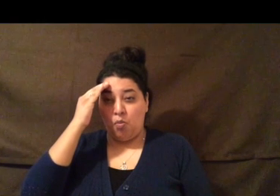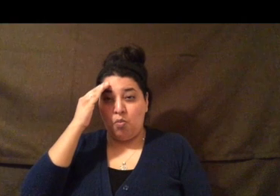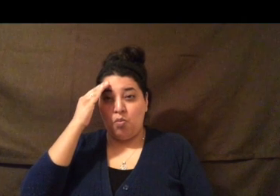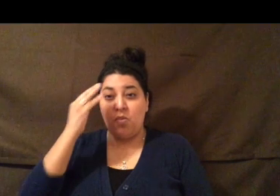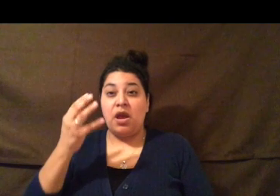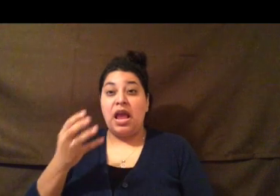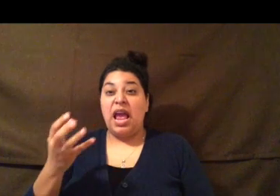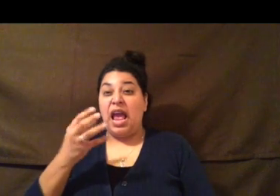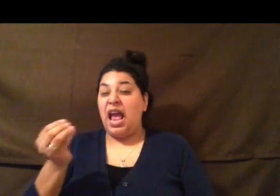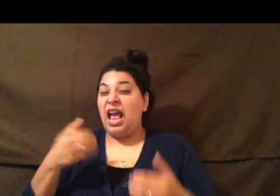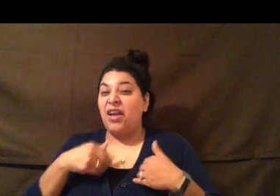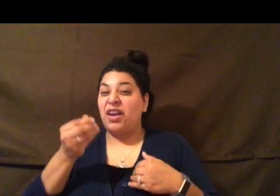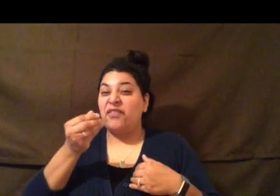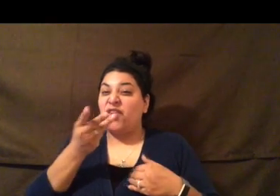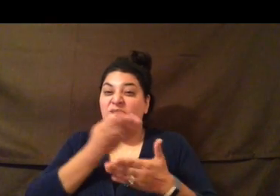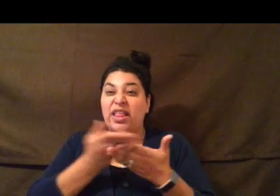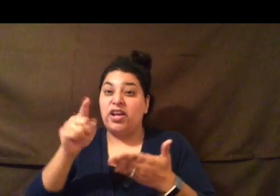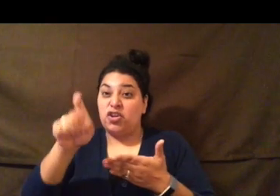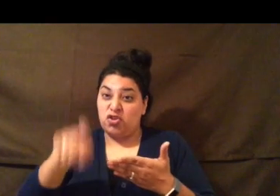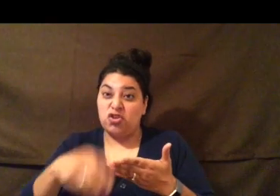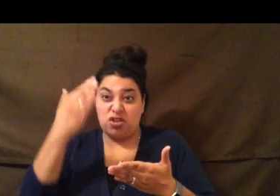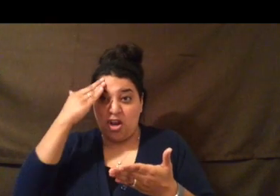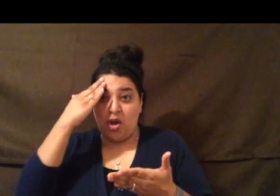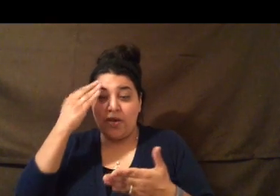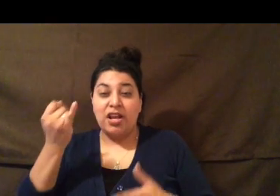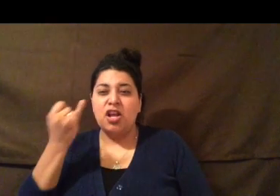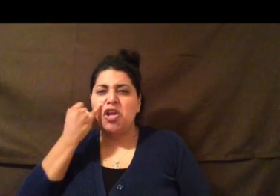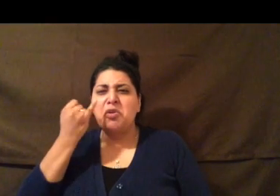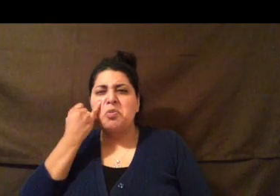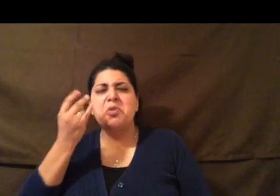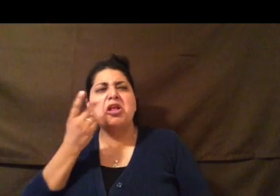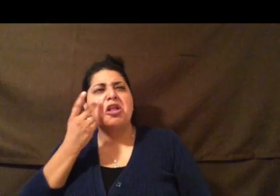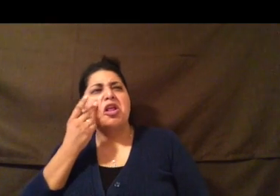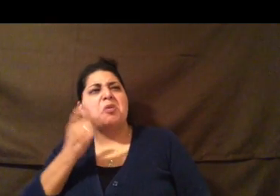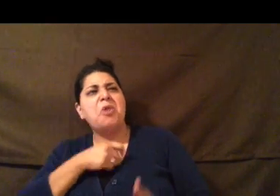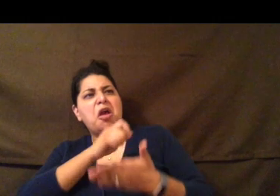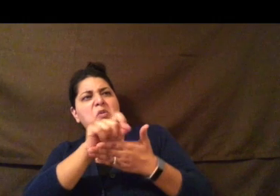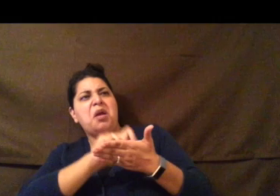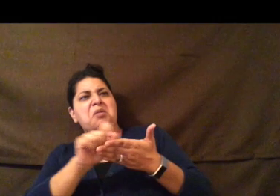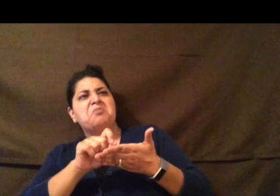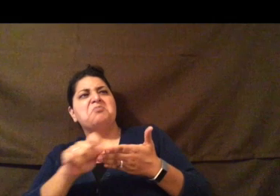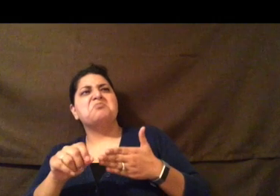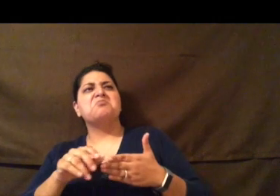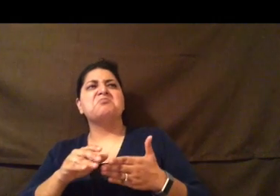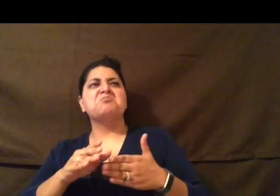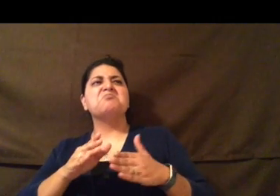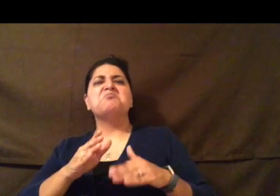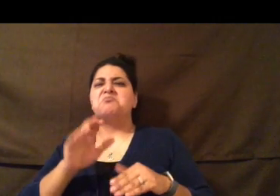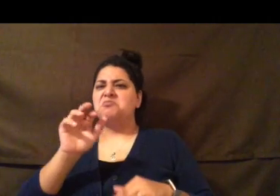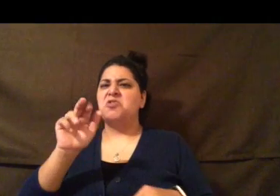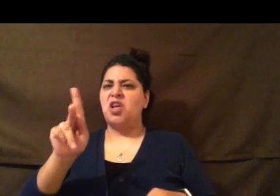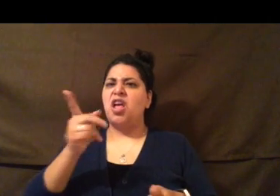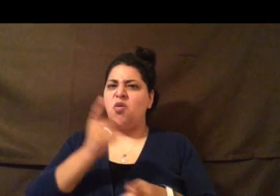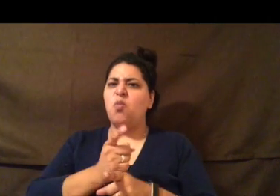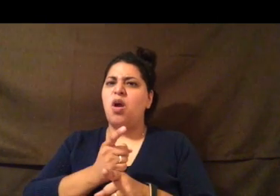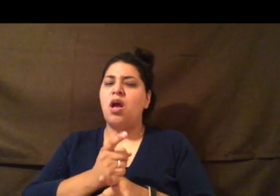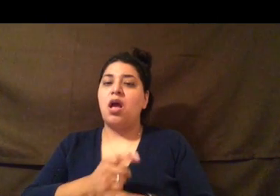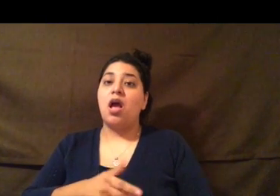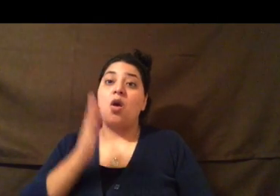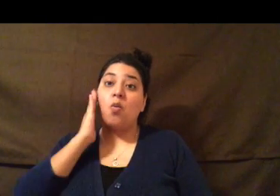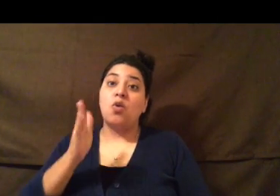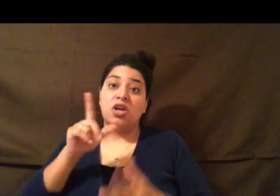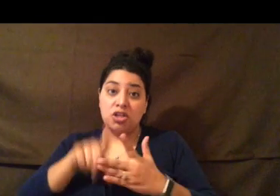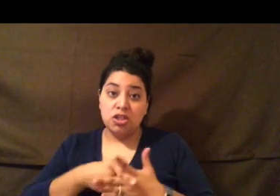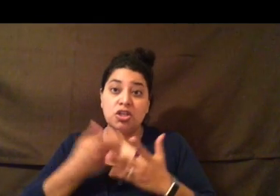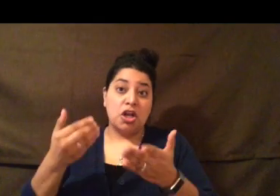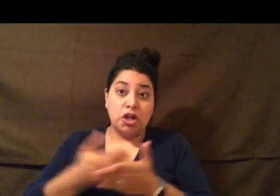should know. And if you look at my handwriting, it's pretty neat, right, guys? Okay, so I'm going